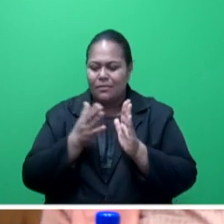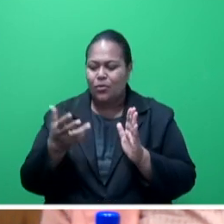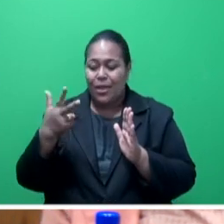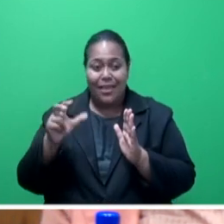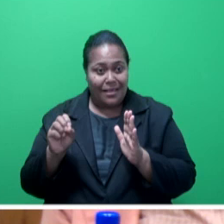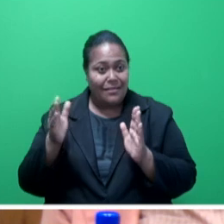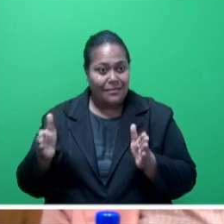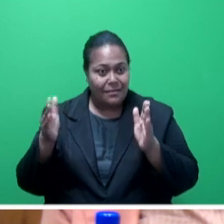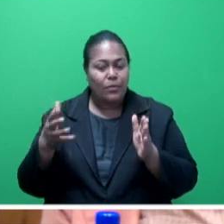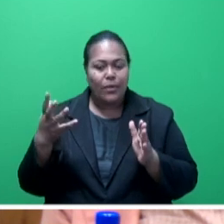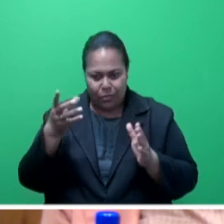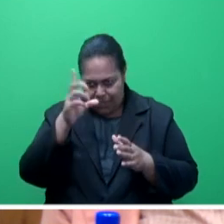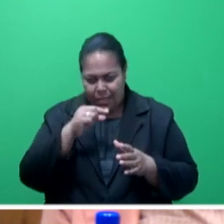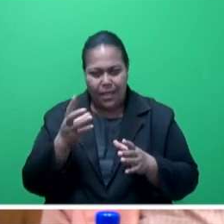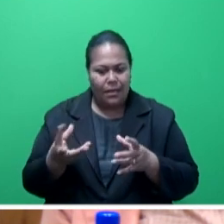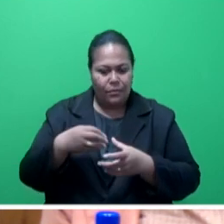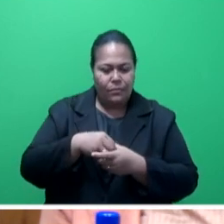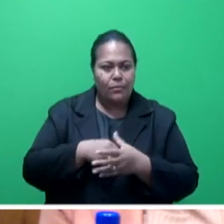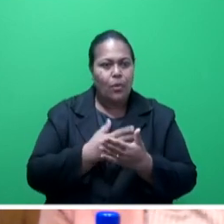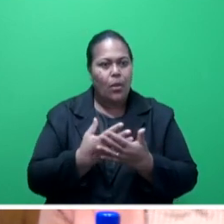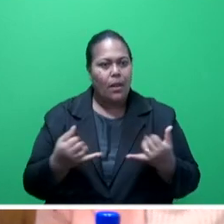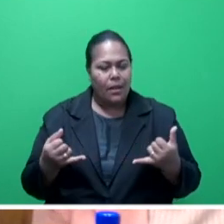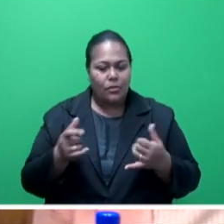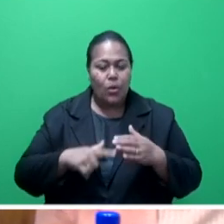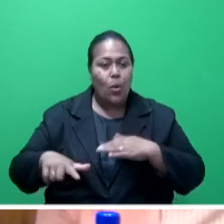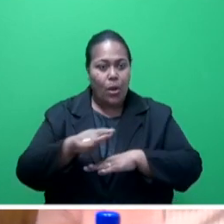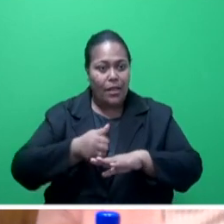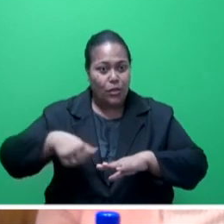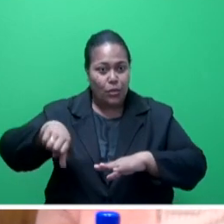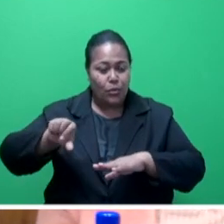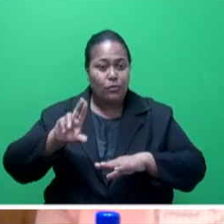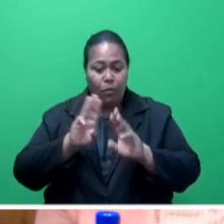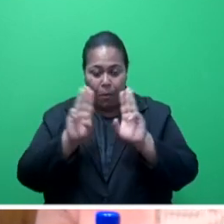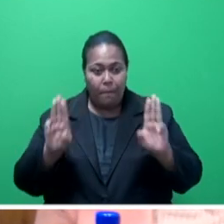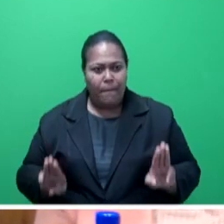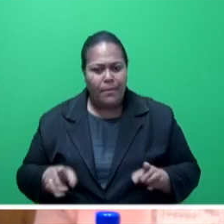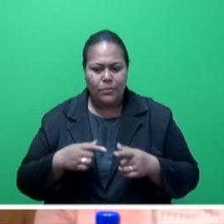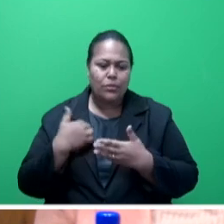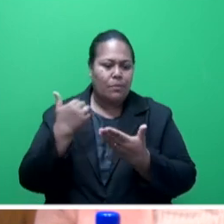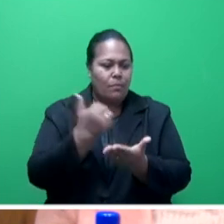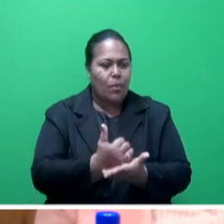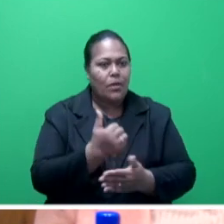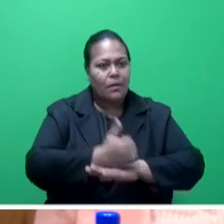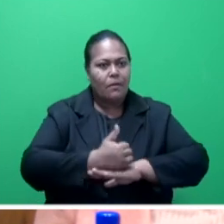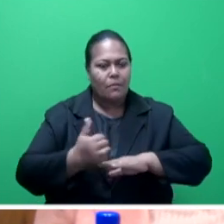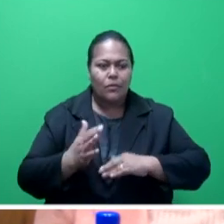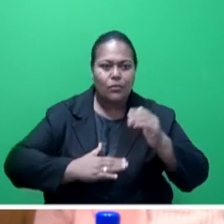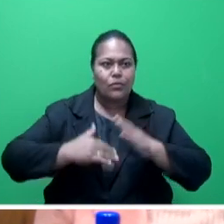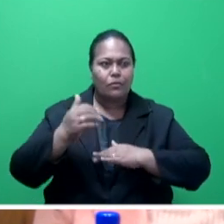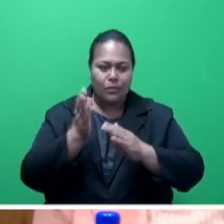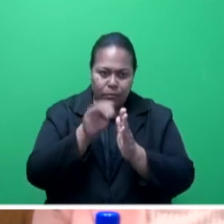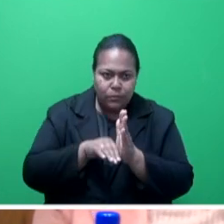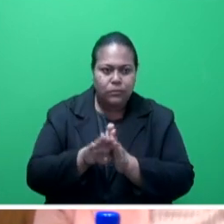The land use master plan that is being developed in the ministry will support the vision of government in building a better and resilient Fiji for all Fijians.